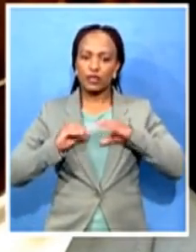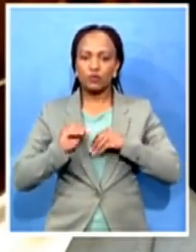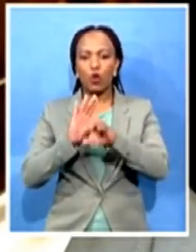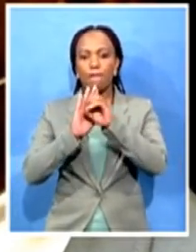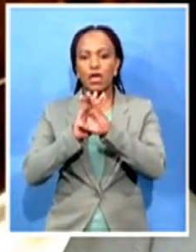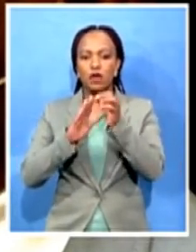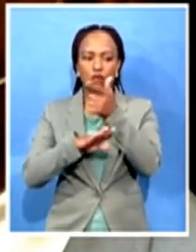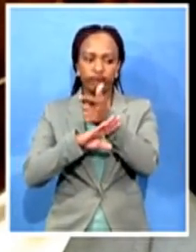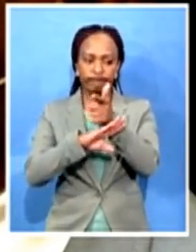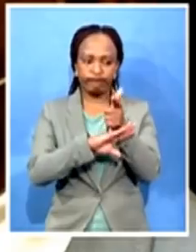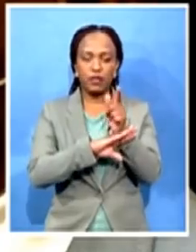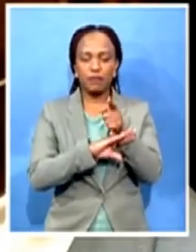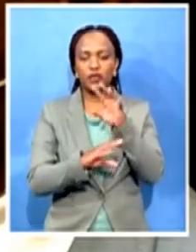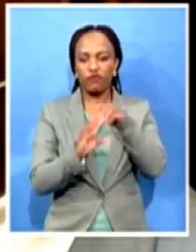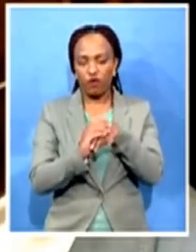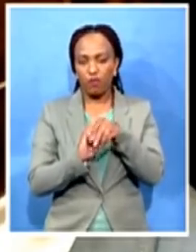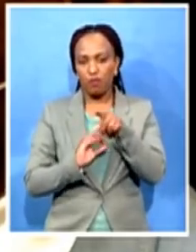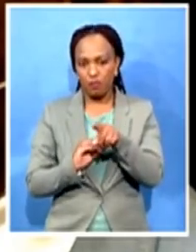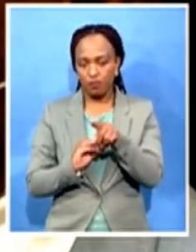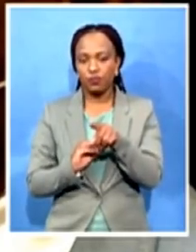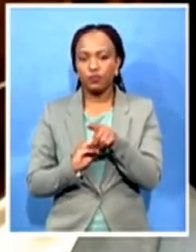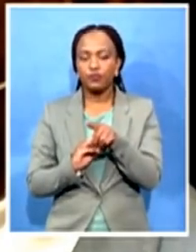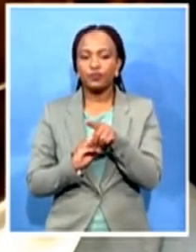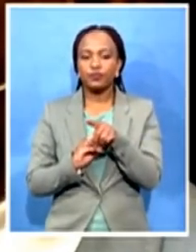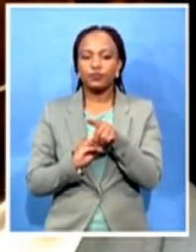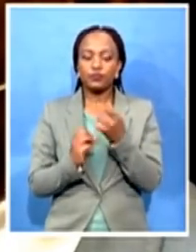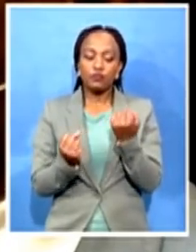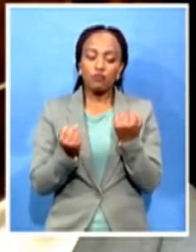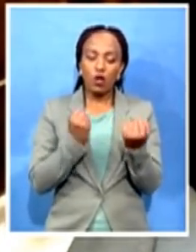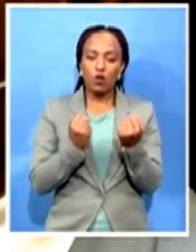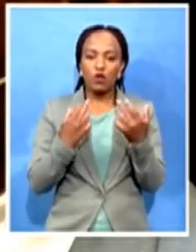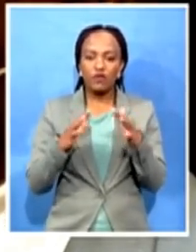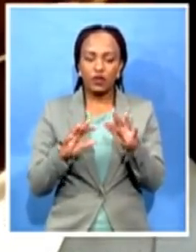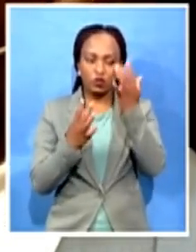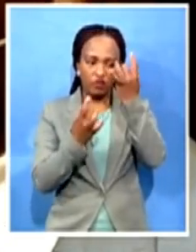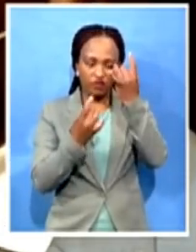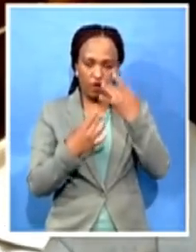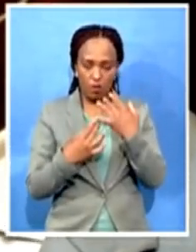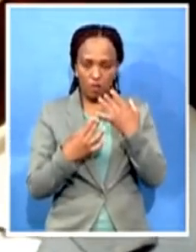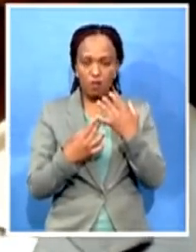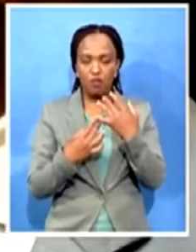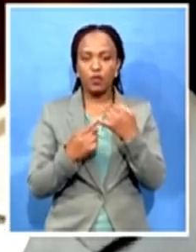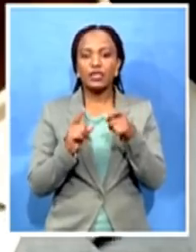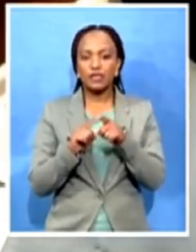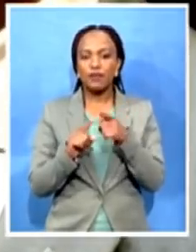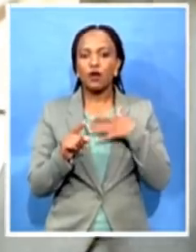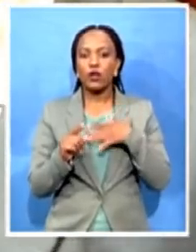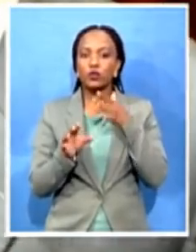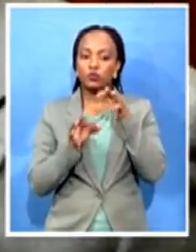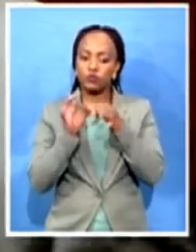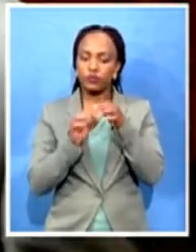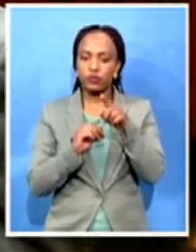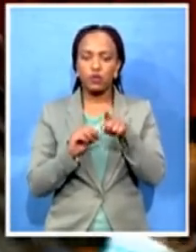court indicated, and I will reiterate that, as long as it does not cause an interruption of my